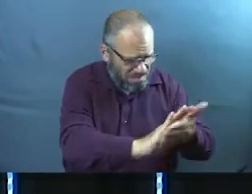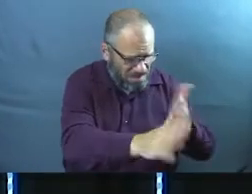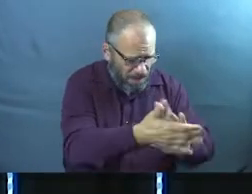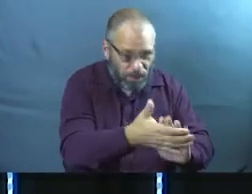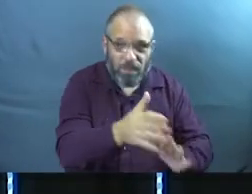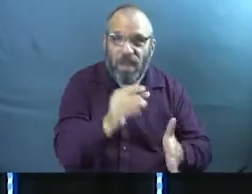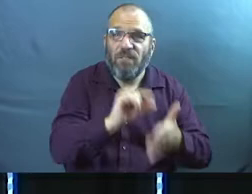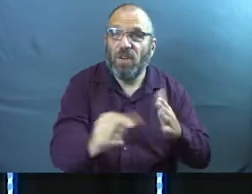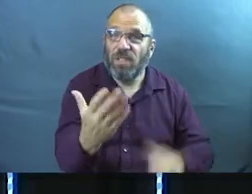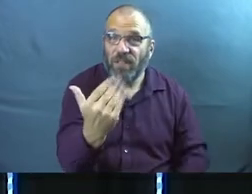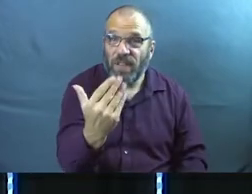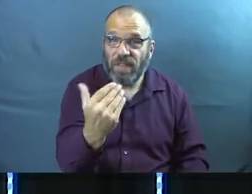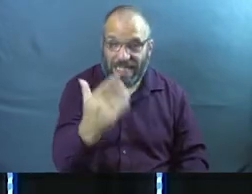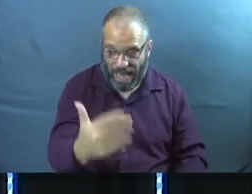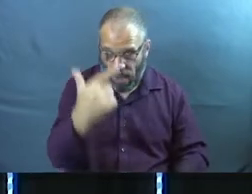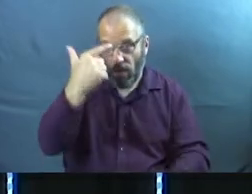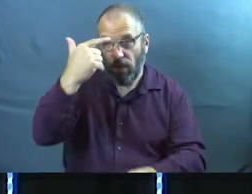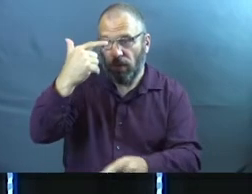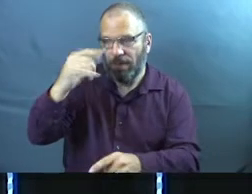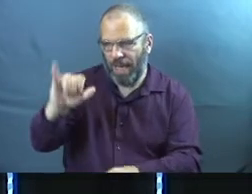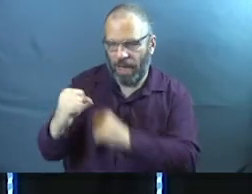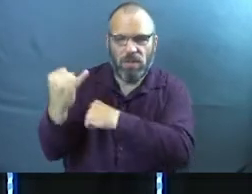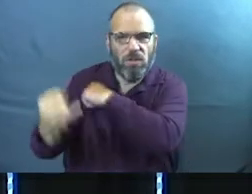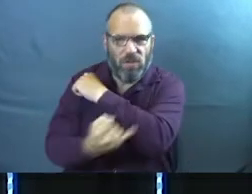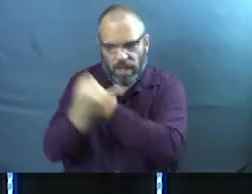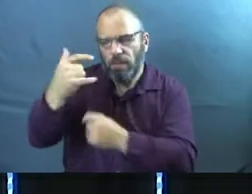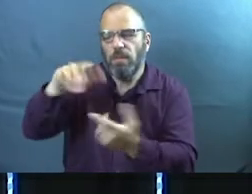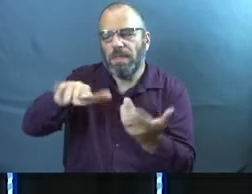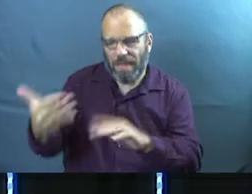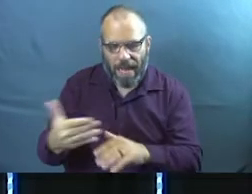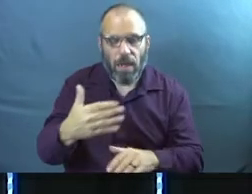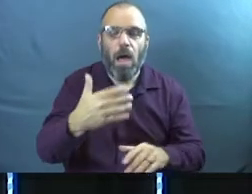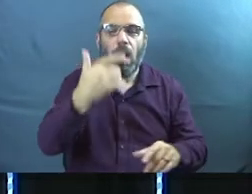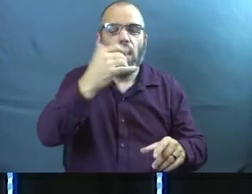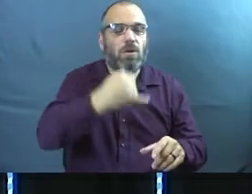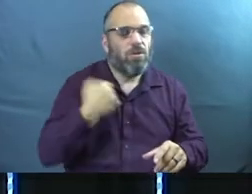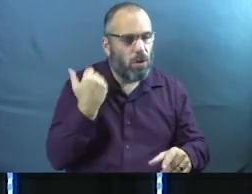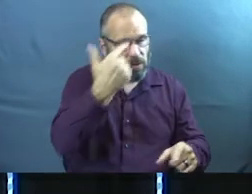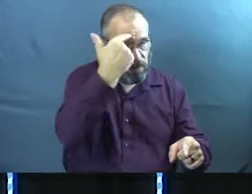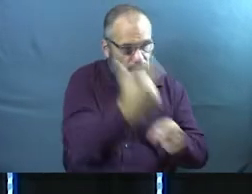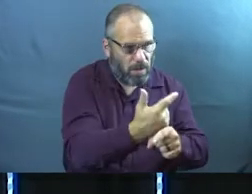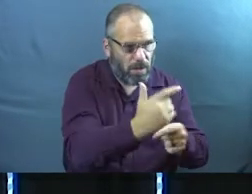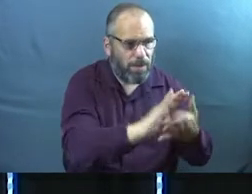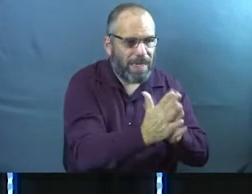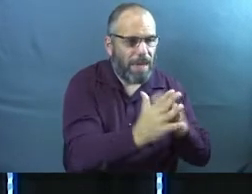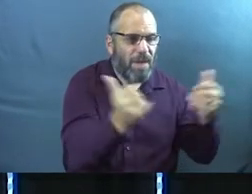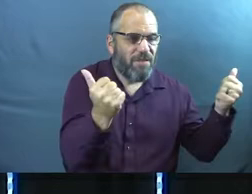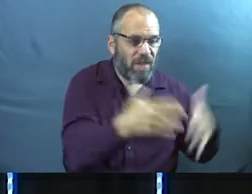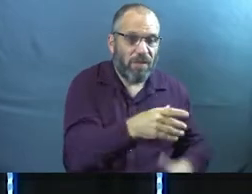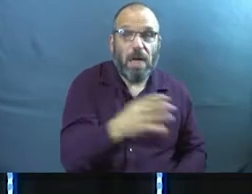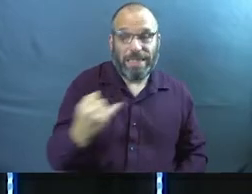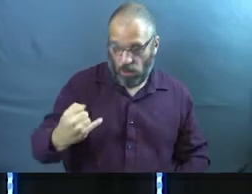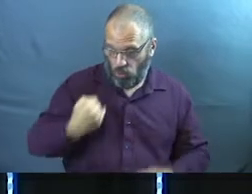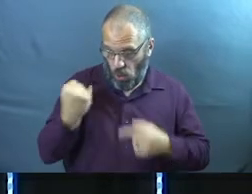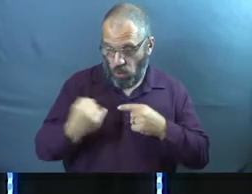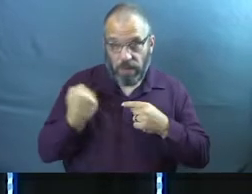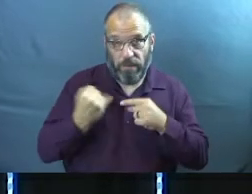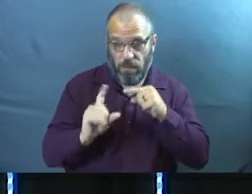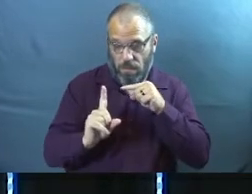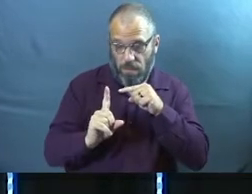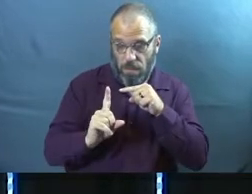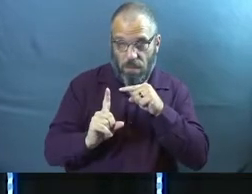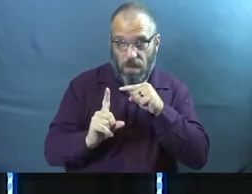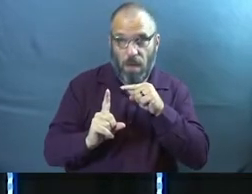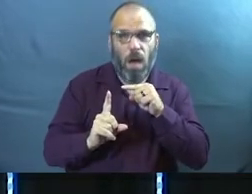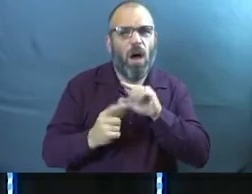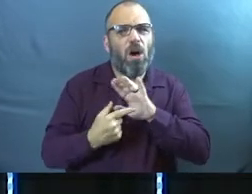happens, verse 15. But now that their father was dead, Joseph's brothers became fearful. Now, Joseph